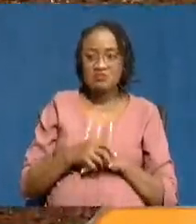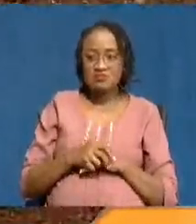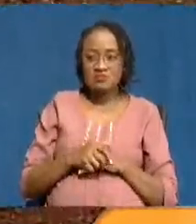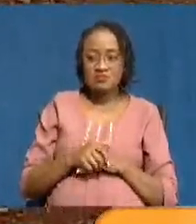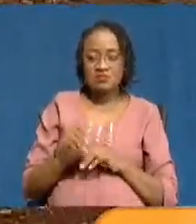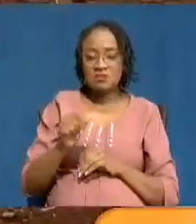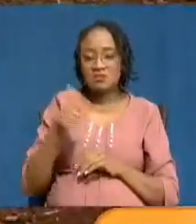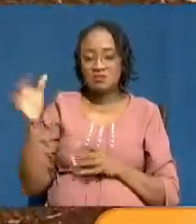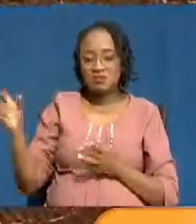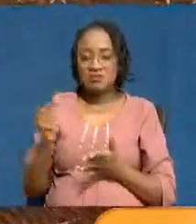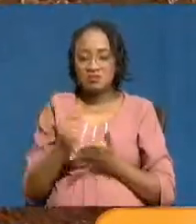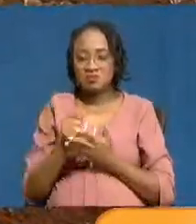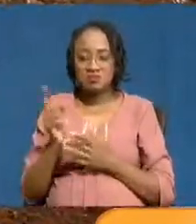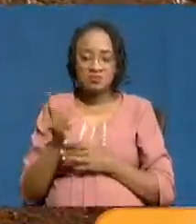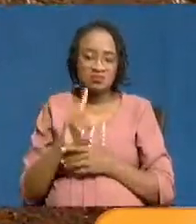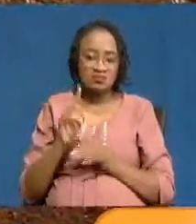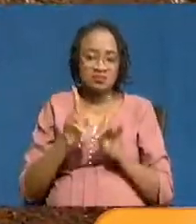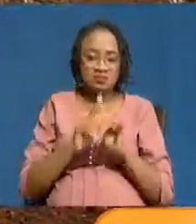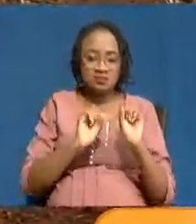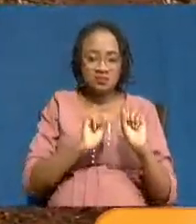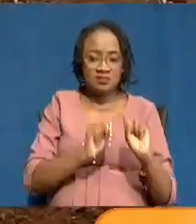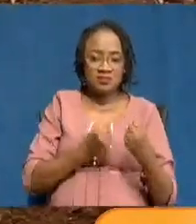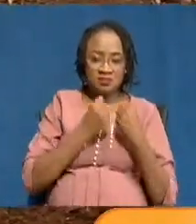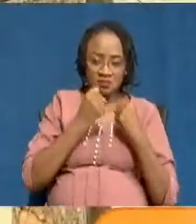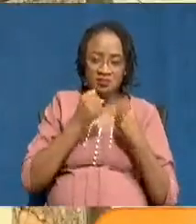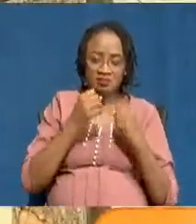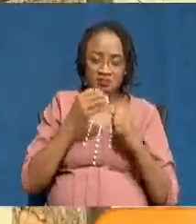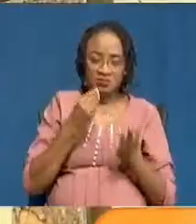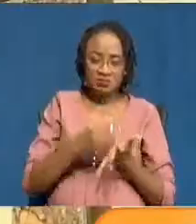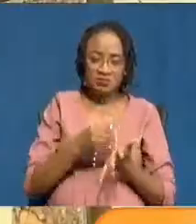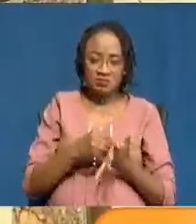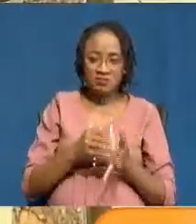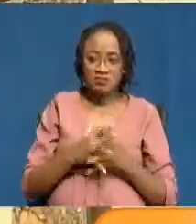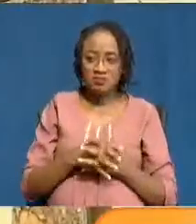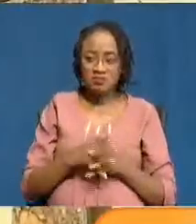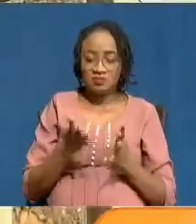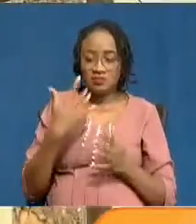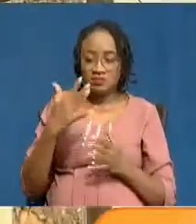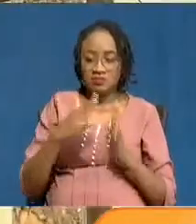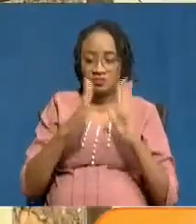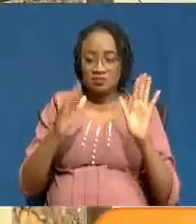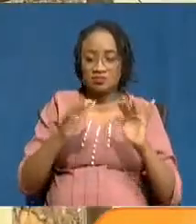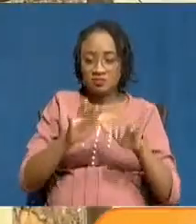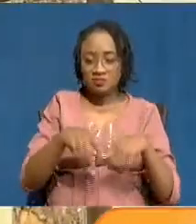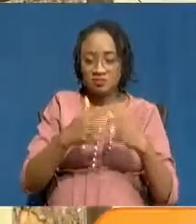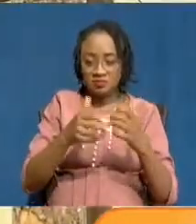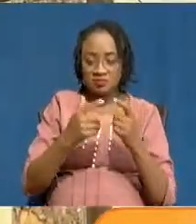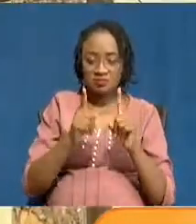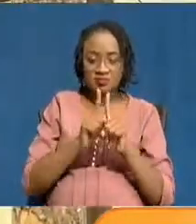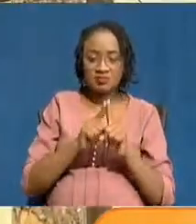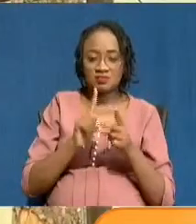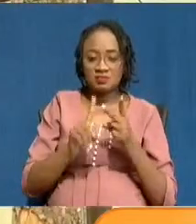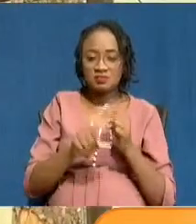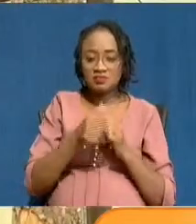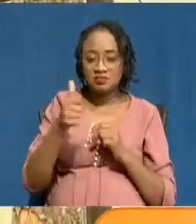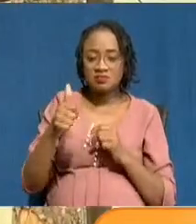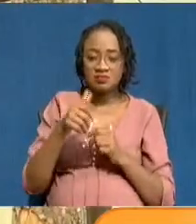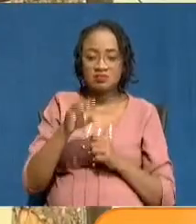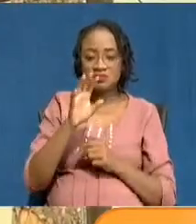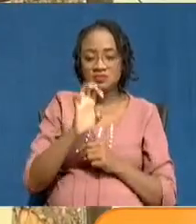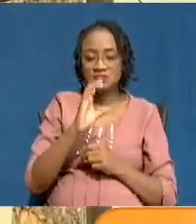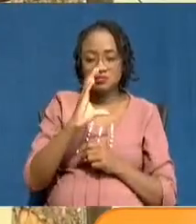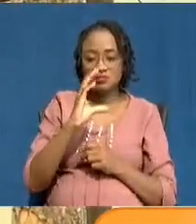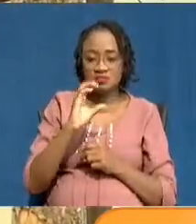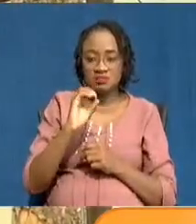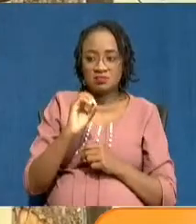extra hands, and the savings are significant. Greenhouse farming and mulching are among many agroecological